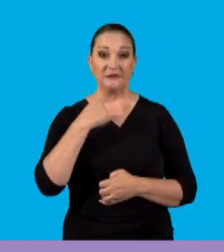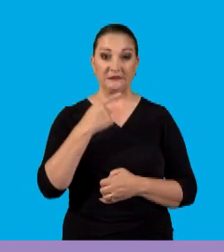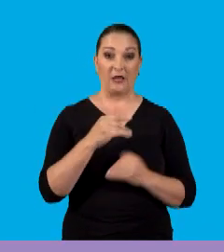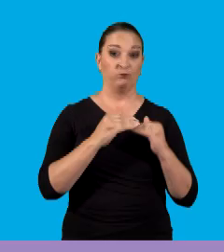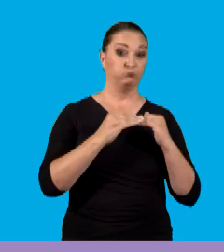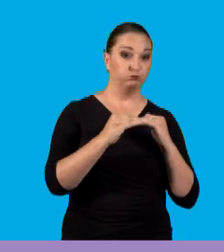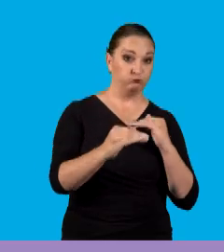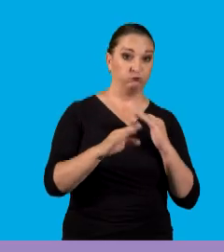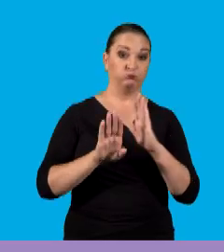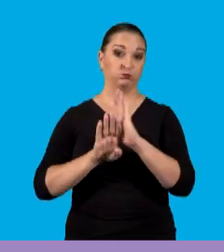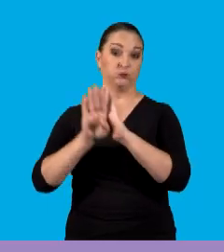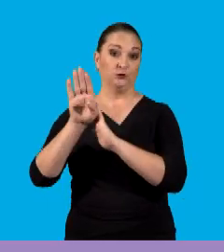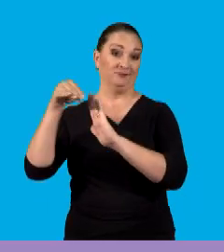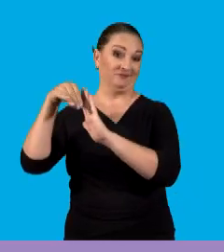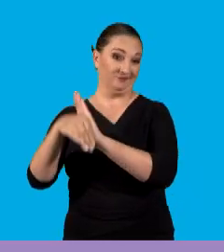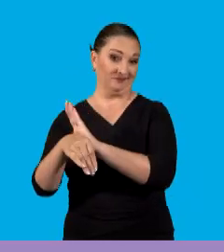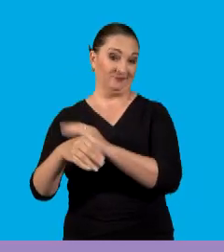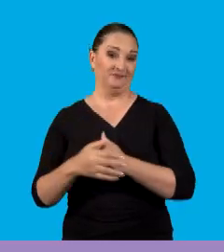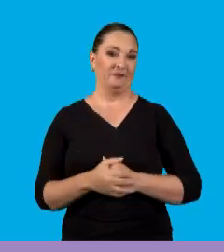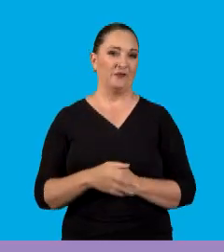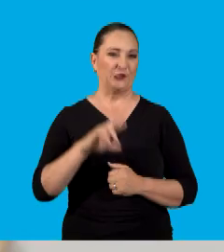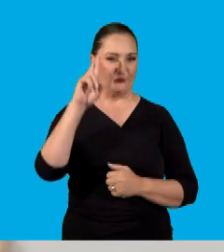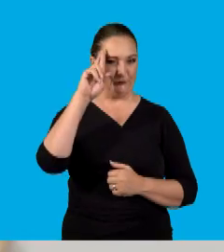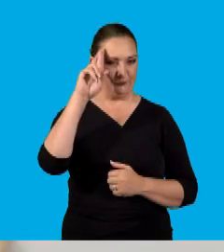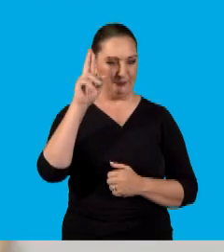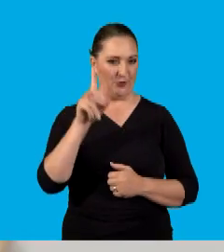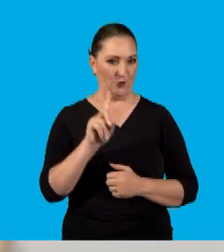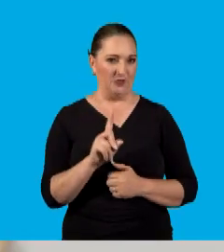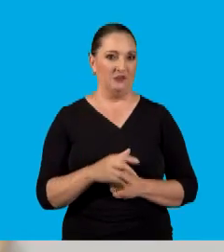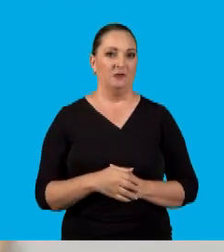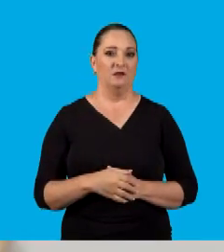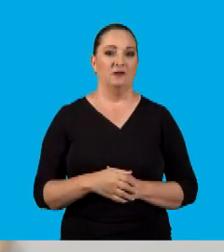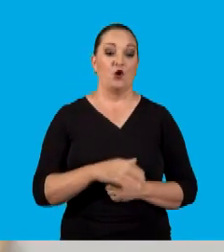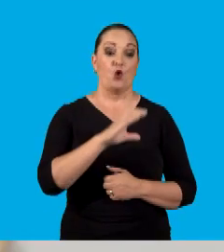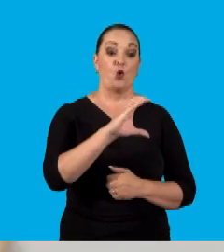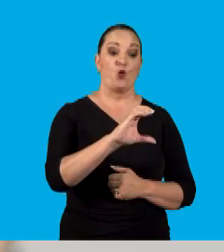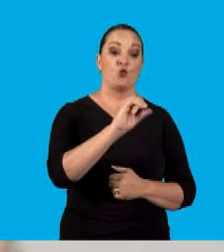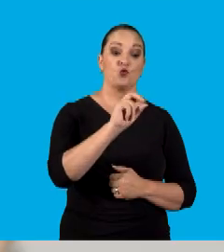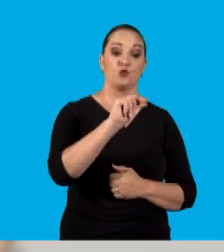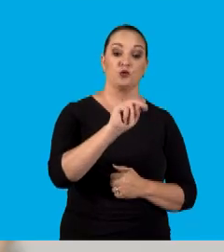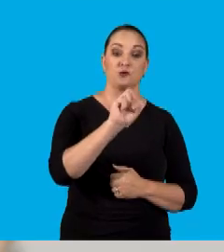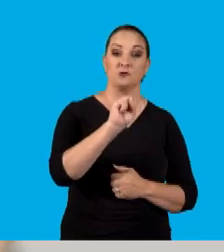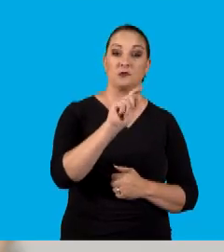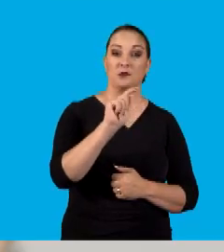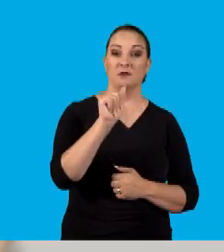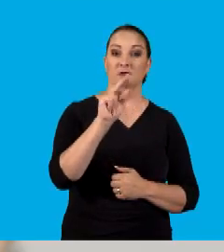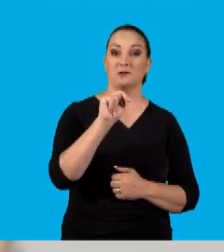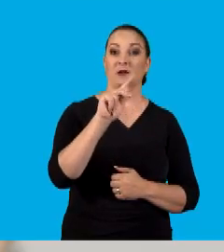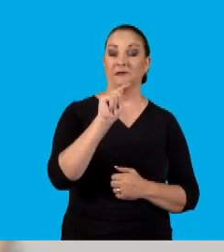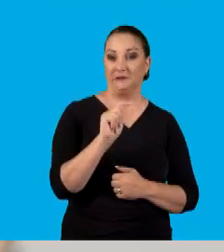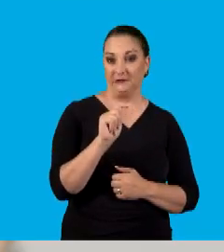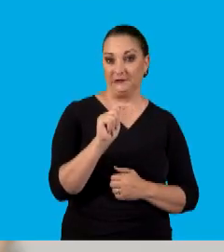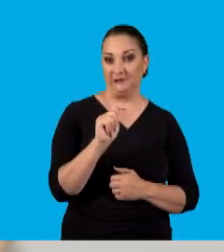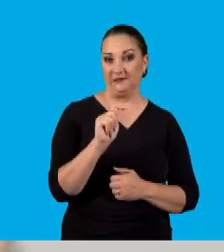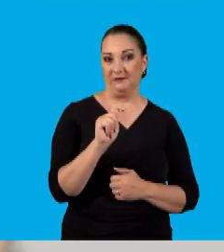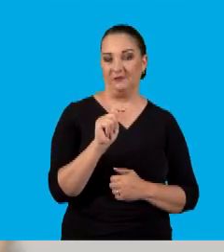are constant, increasing, or decreasing. Now, if you can remember, when we are talking about our constant graph,